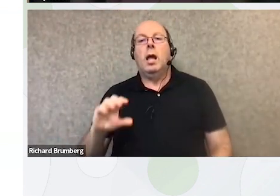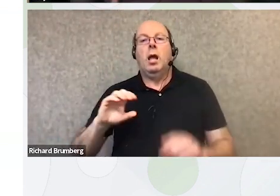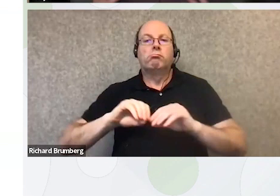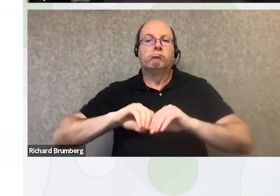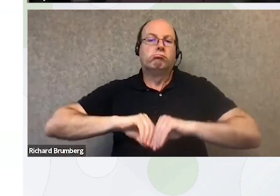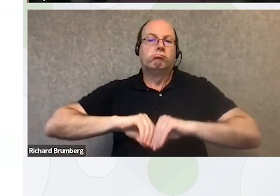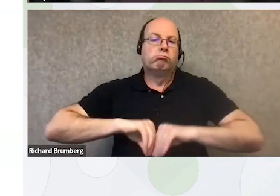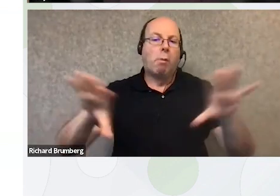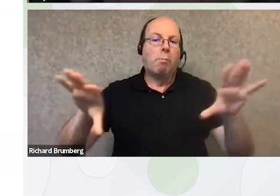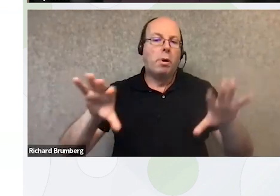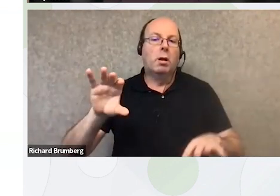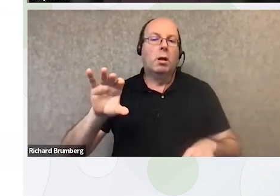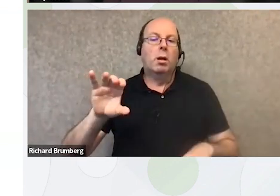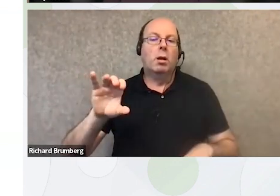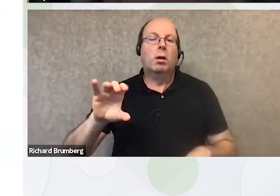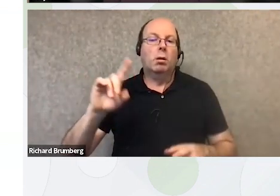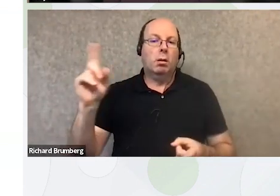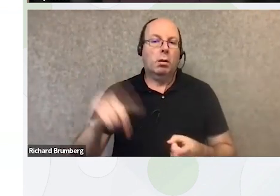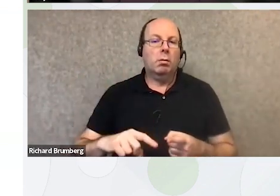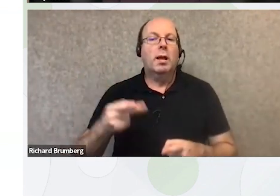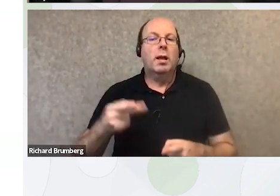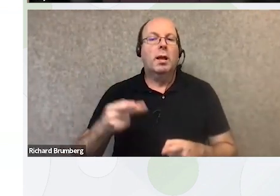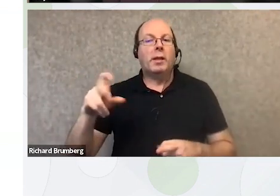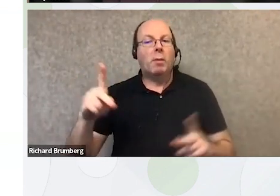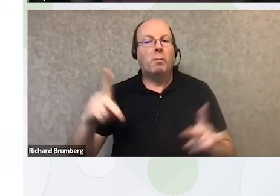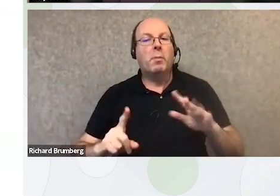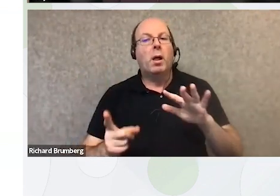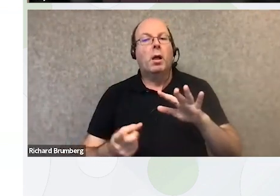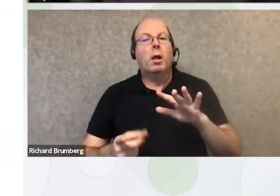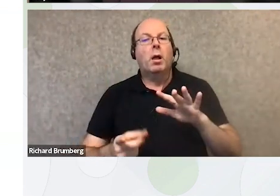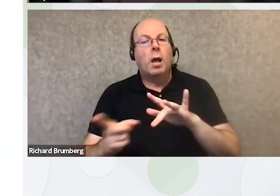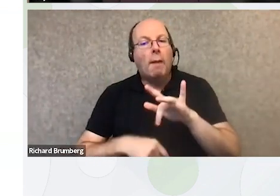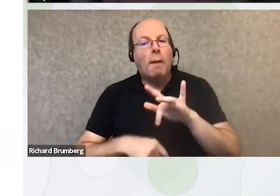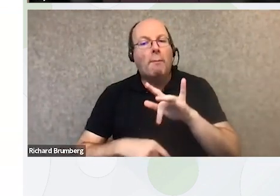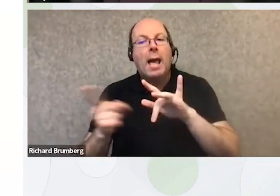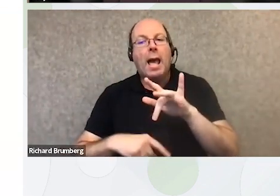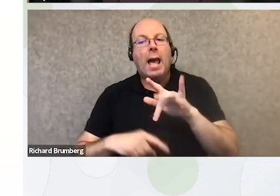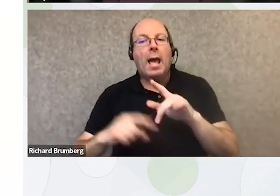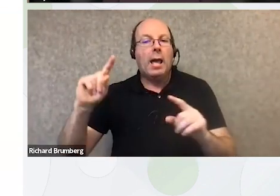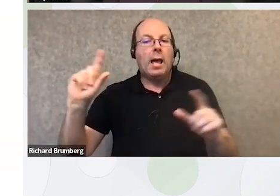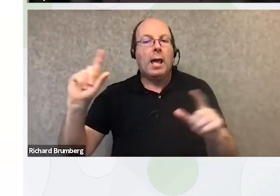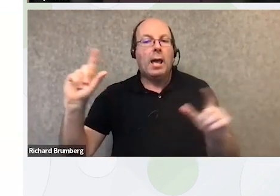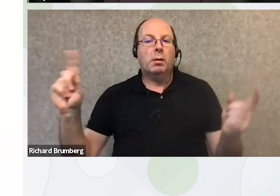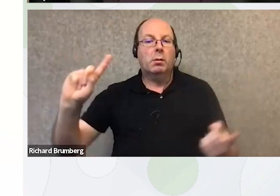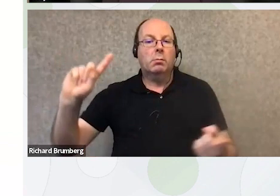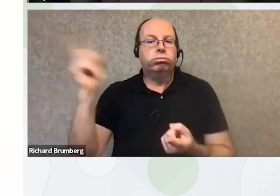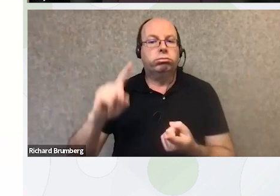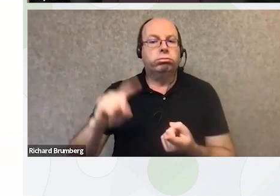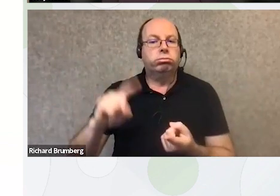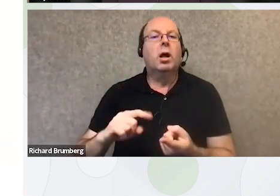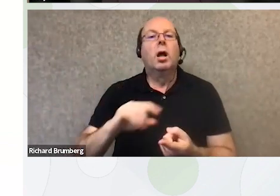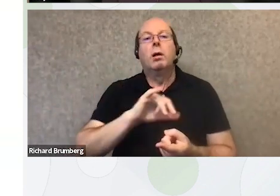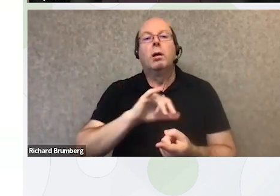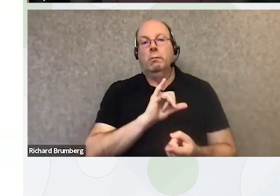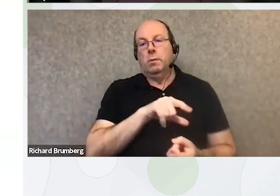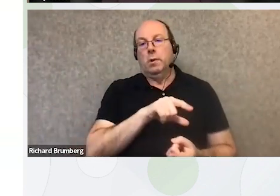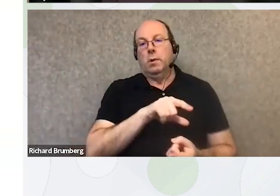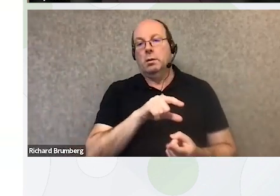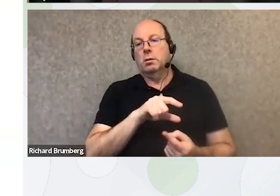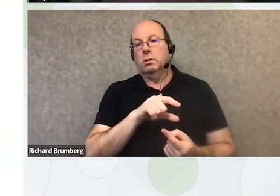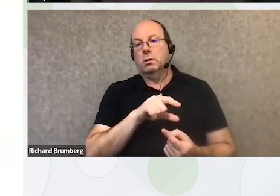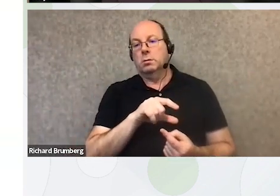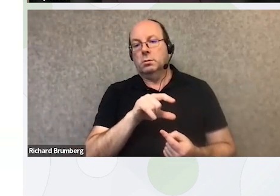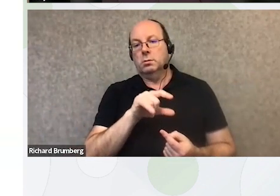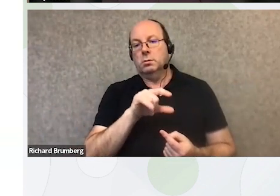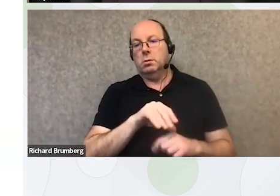reduces absenteeism of healthcare personnel, and decreases healthcare costs. So a really important thing that we can do for all of our